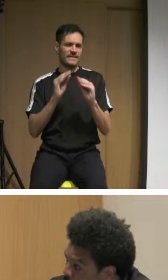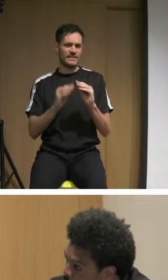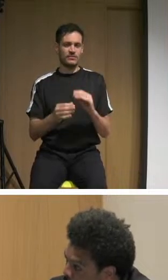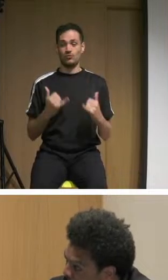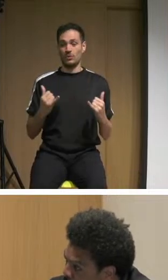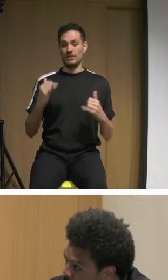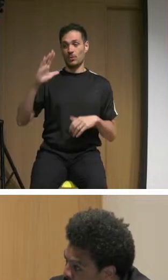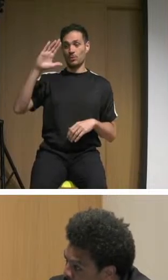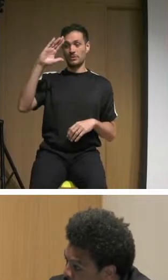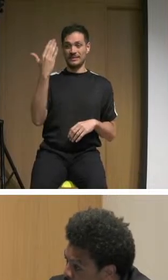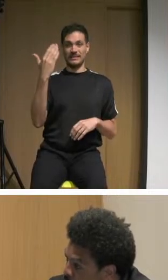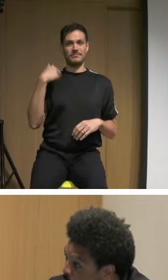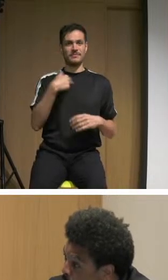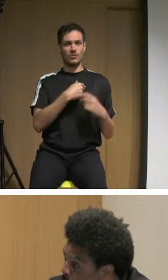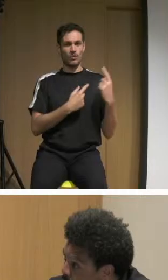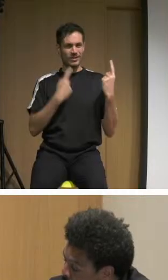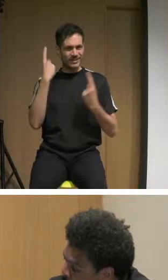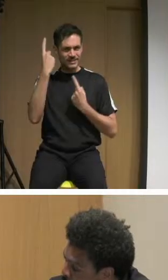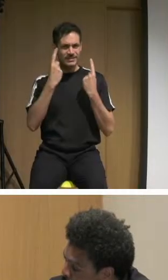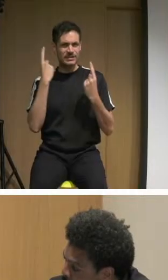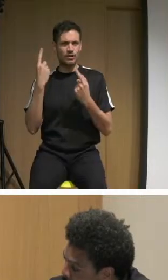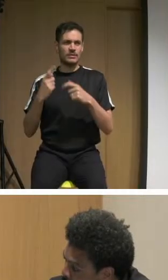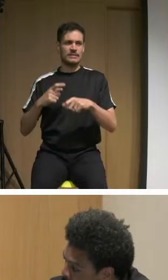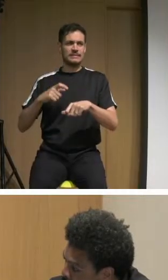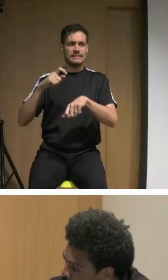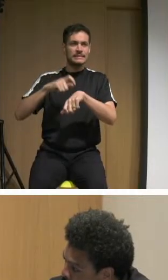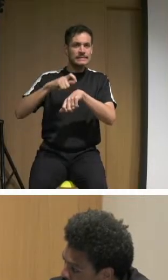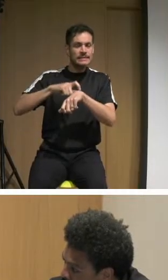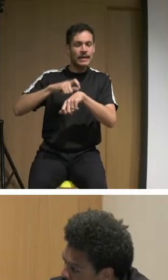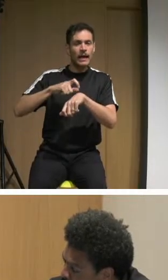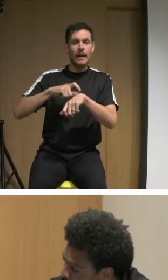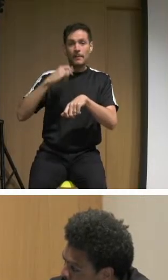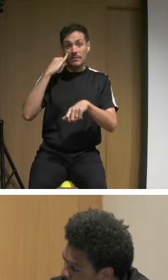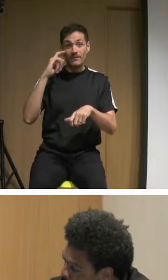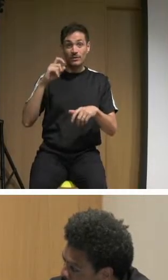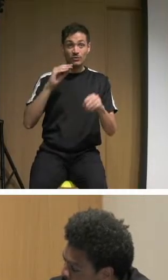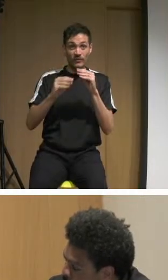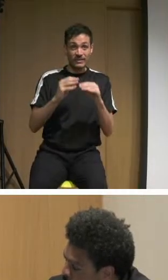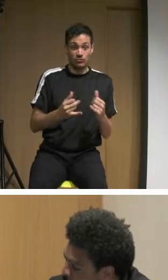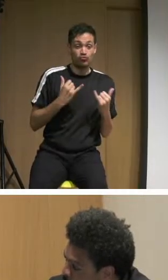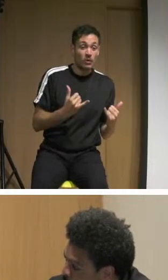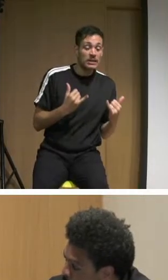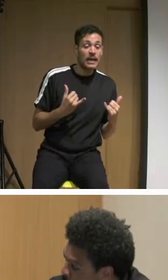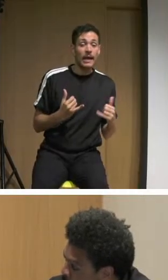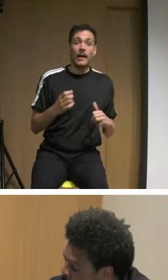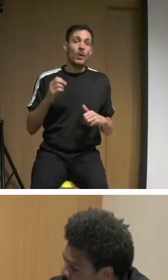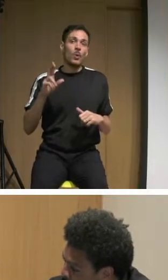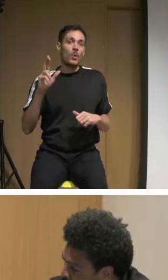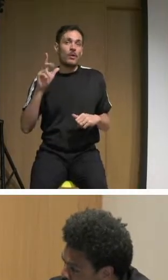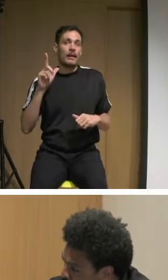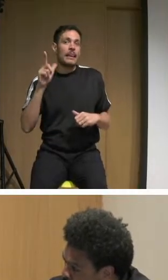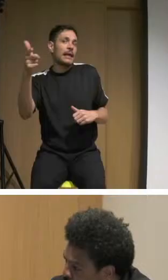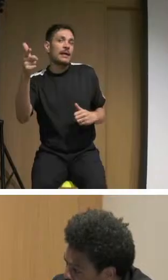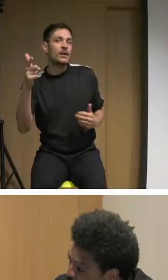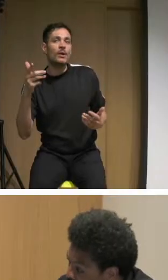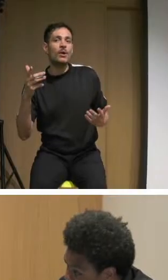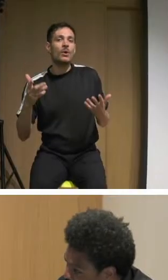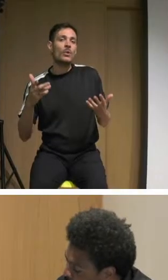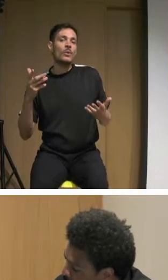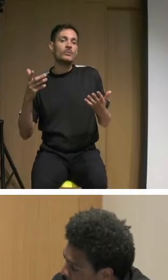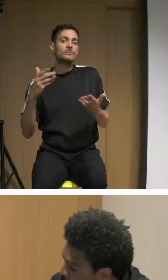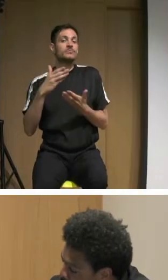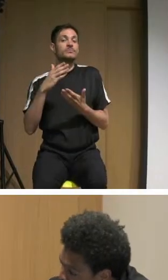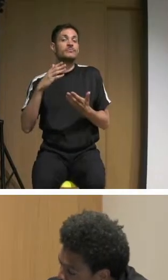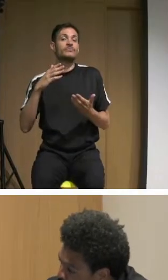like we're considering the timeliness of whether we need to correct it right now, or others have put forth the